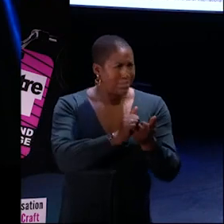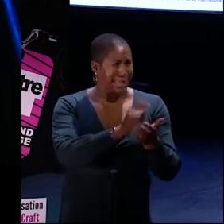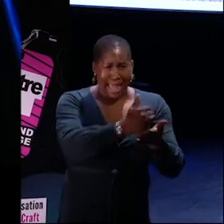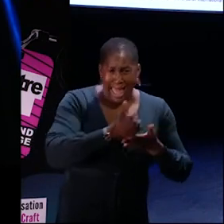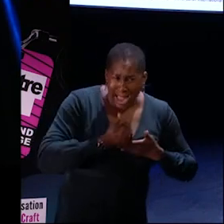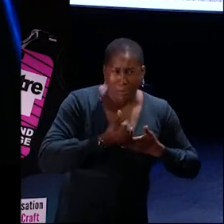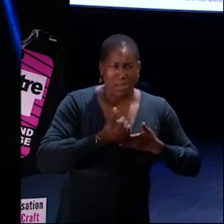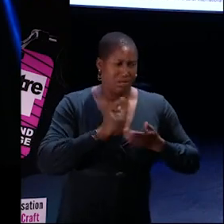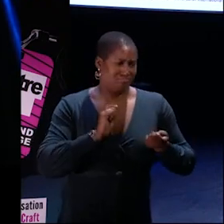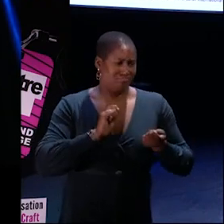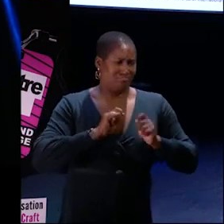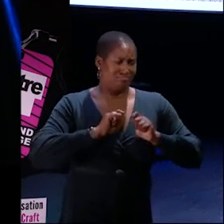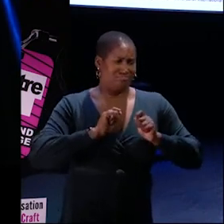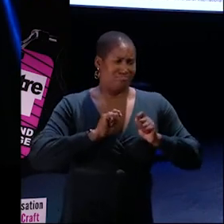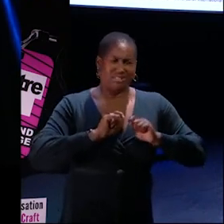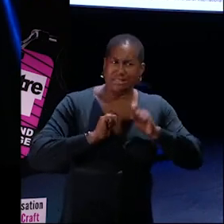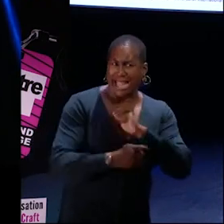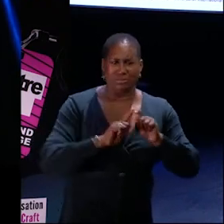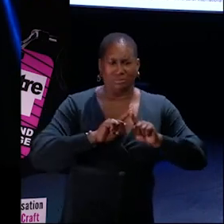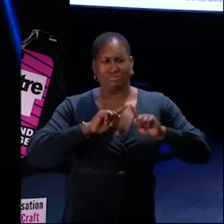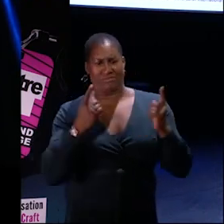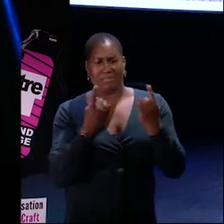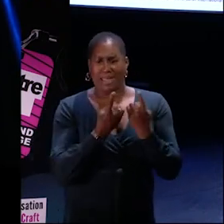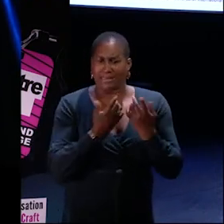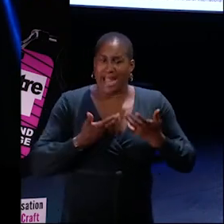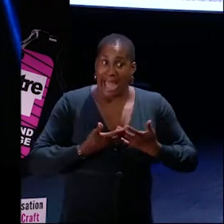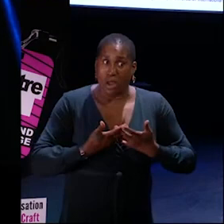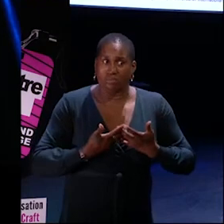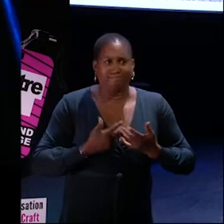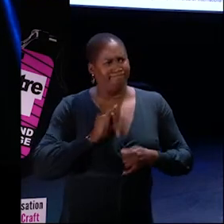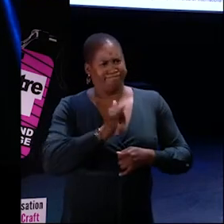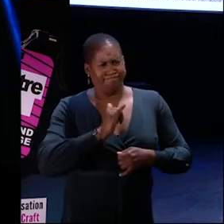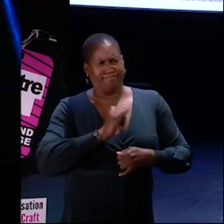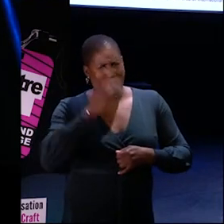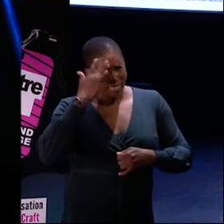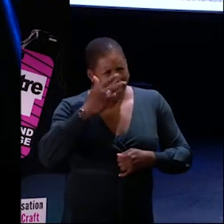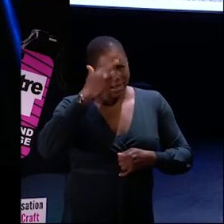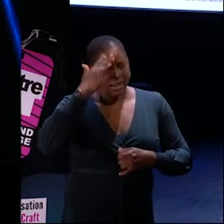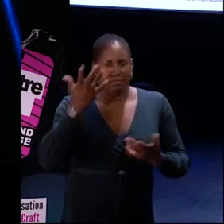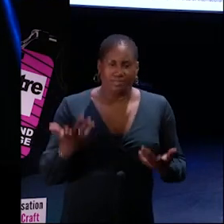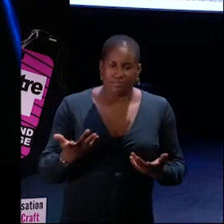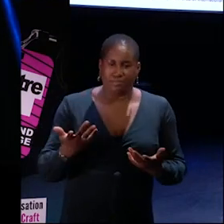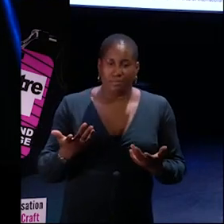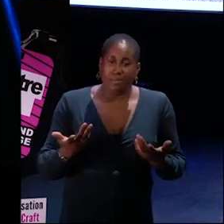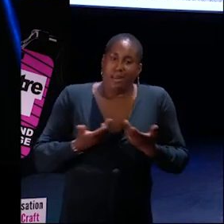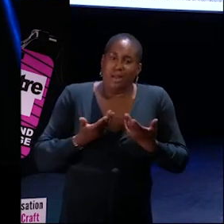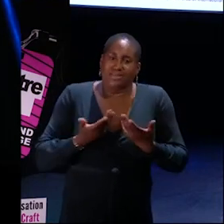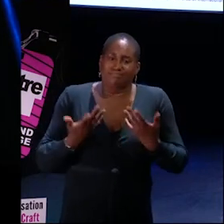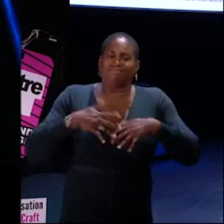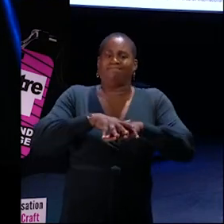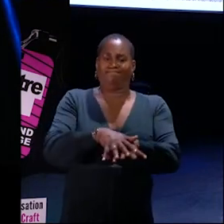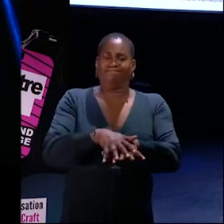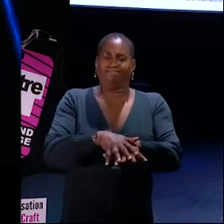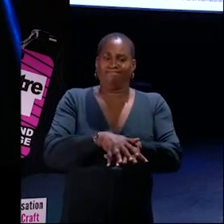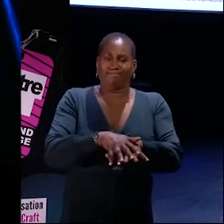or do we think the same as them? And then how all of this intersects with other